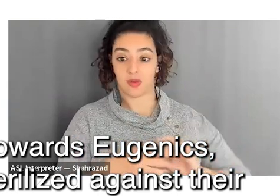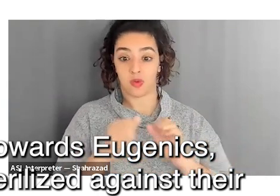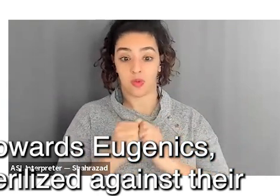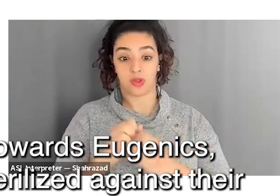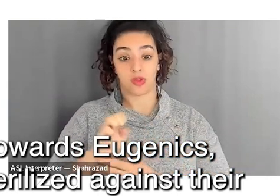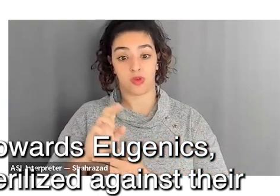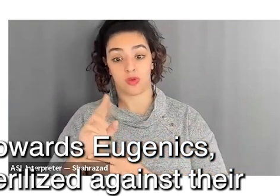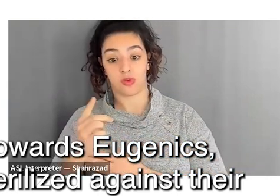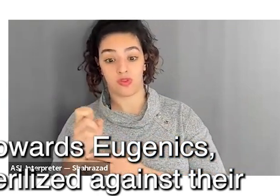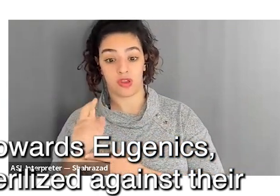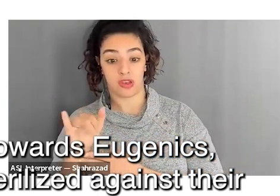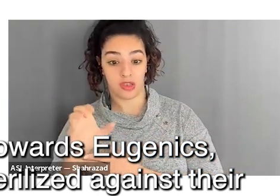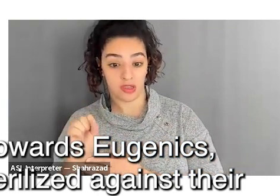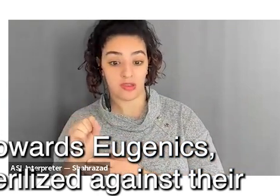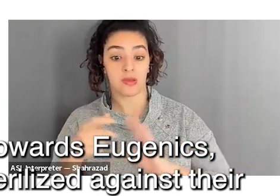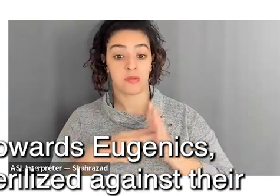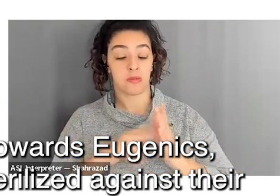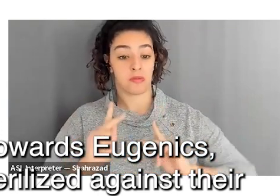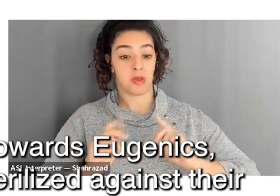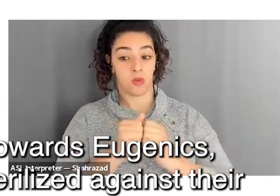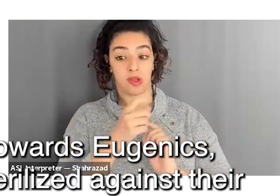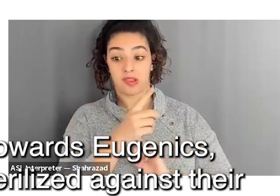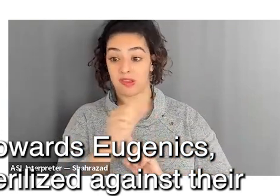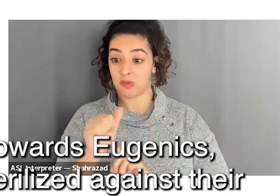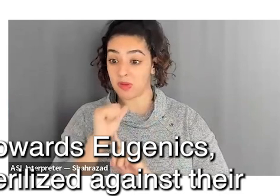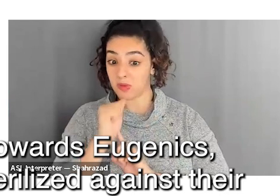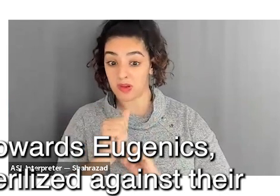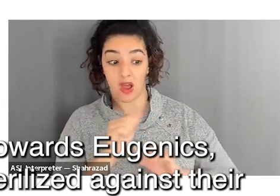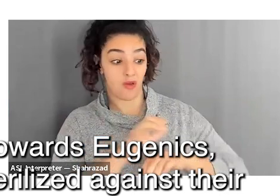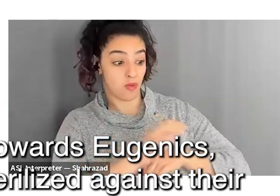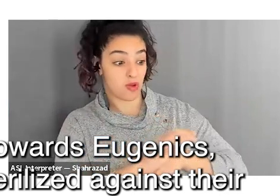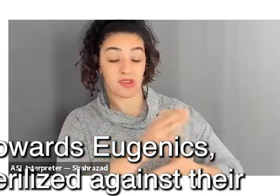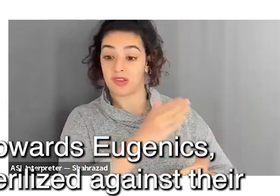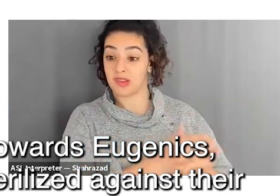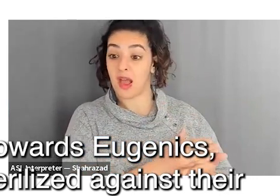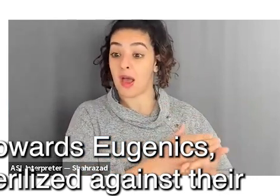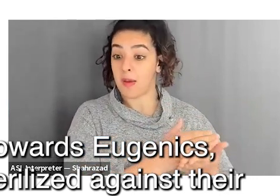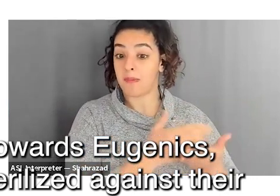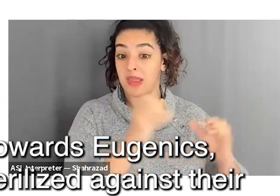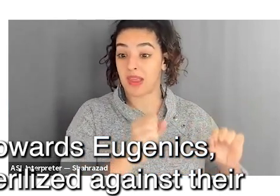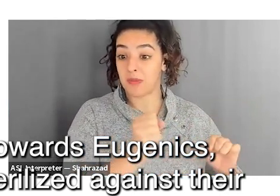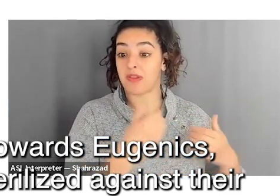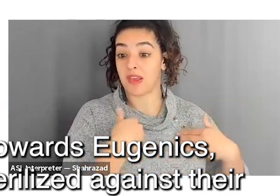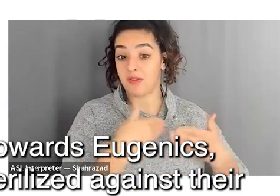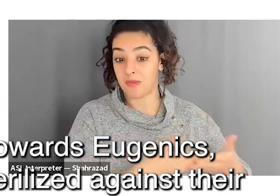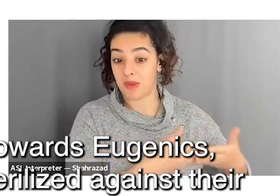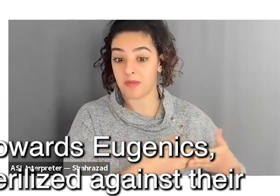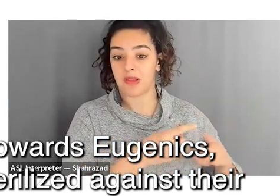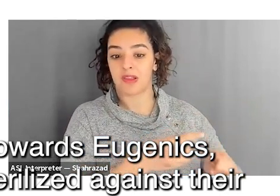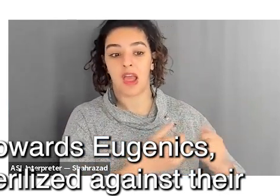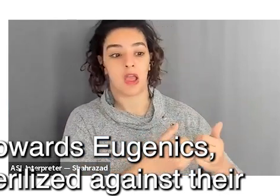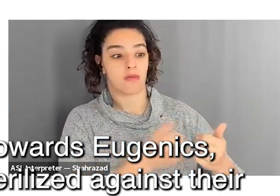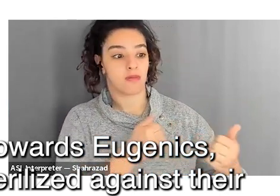with disabilities were not only sterilized against their will, but also prohibited from marrying. In Connecticut,